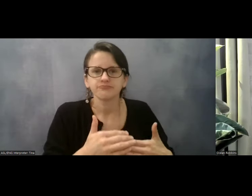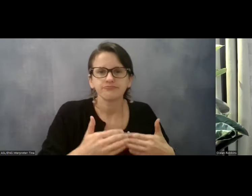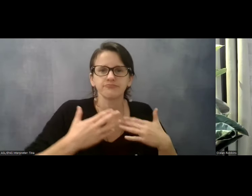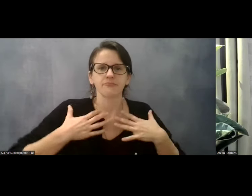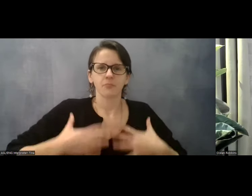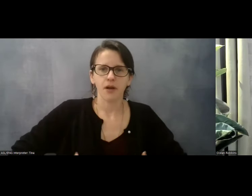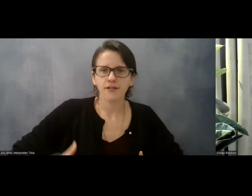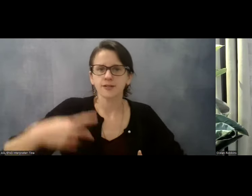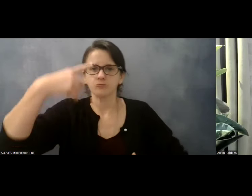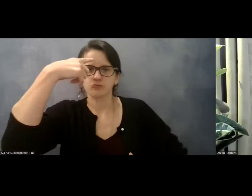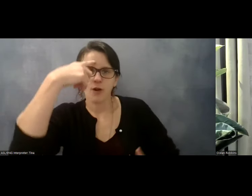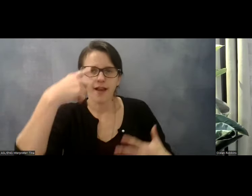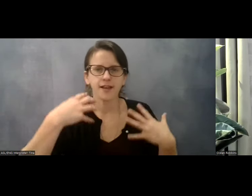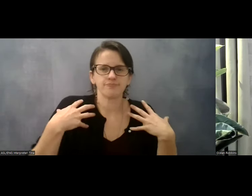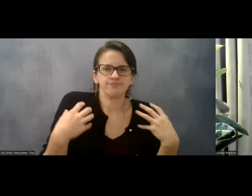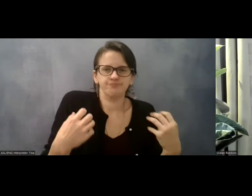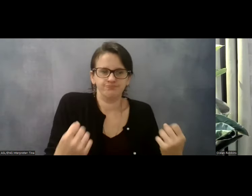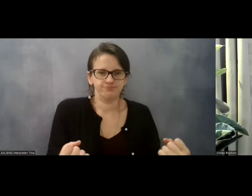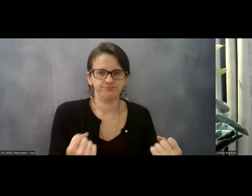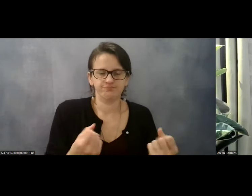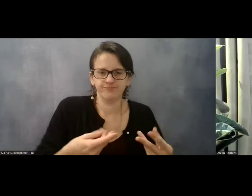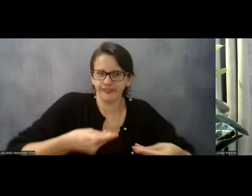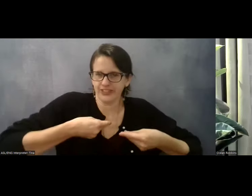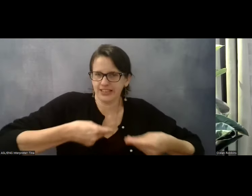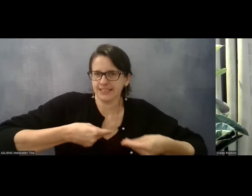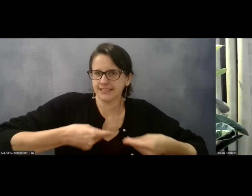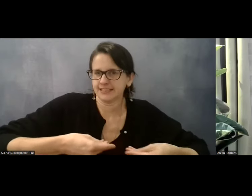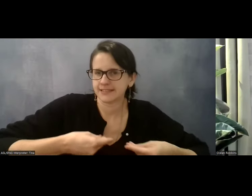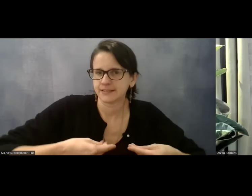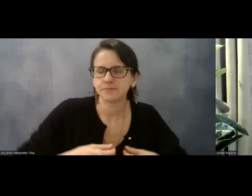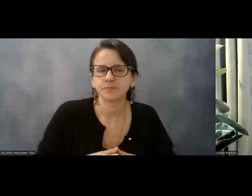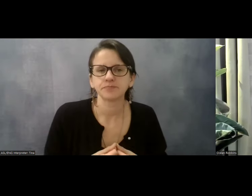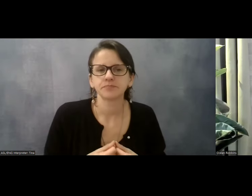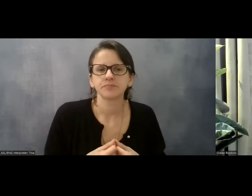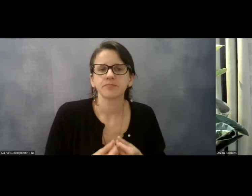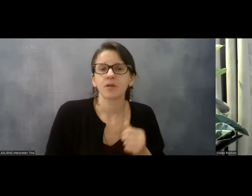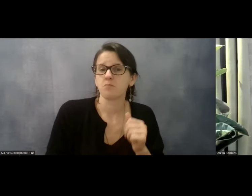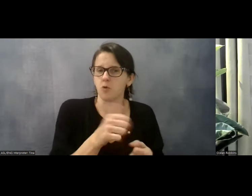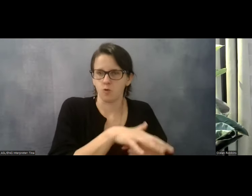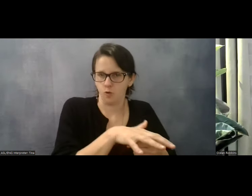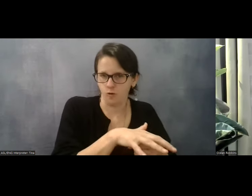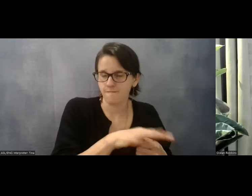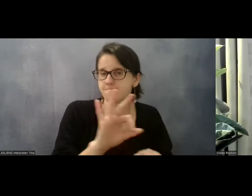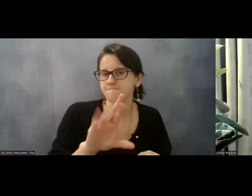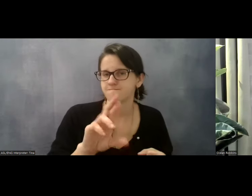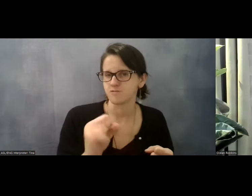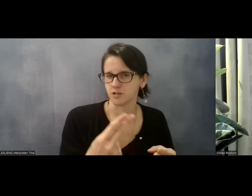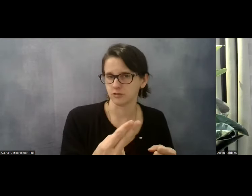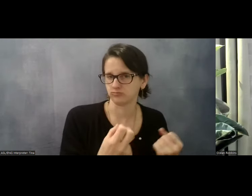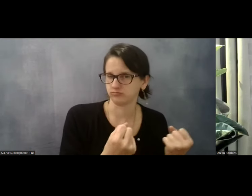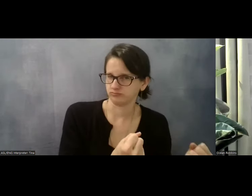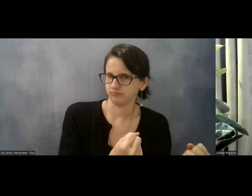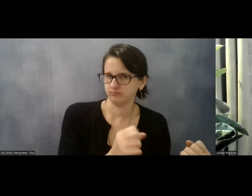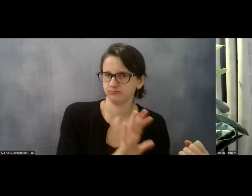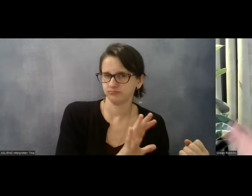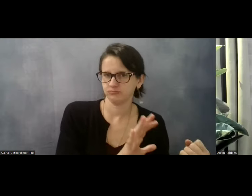most powerful way to get local that you can have and to get fresh that you can have. And it's also a wonderful